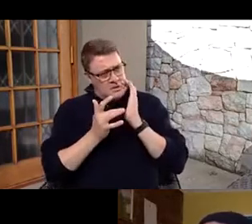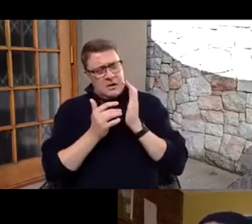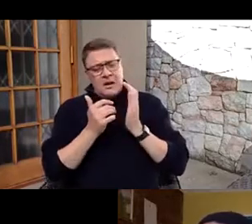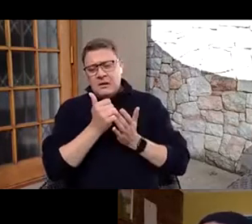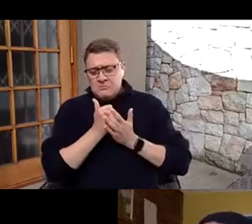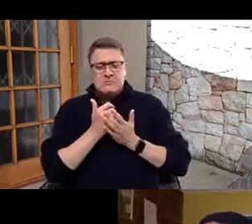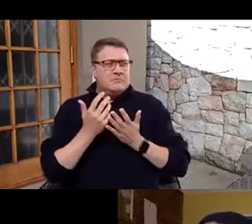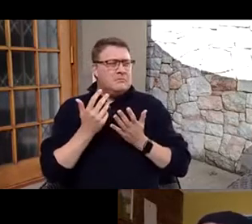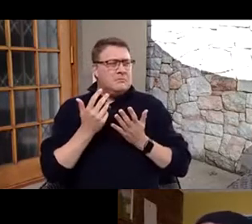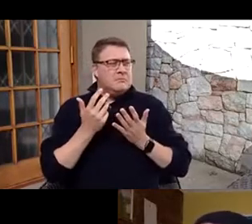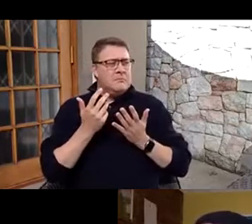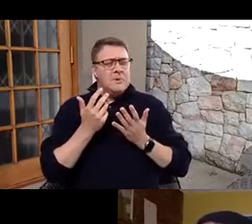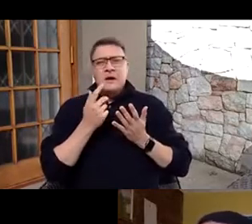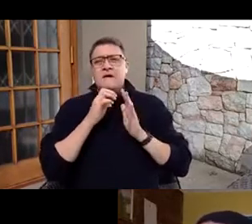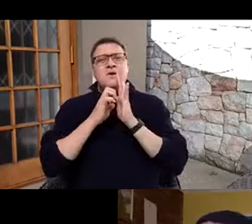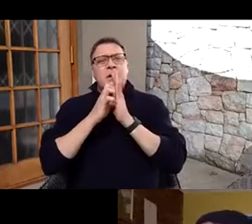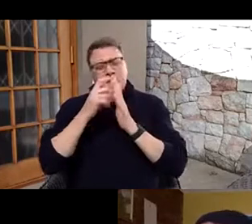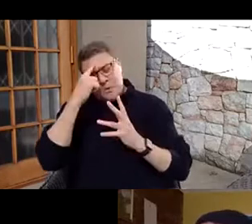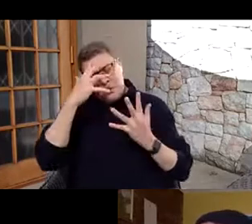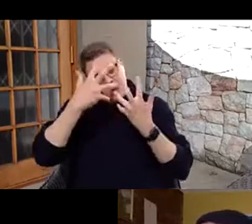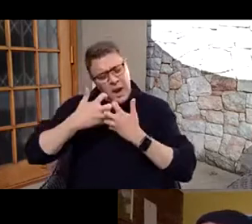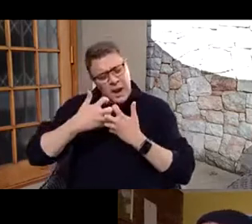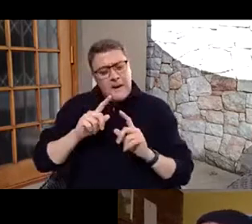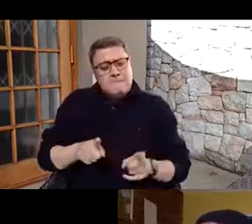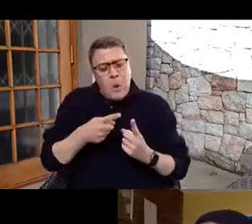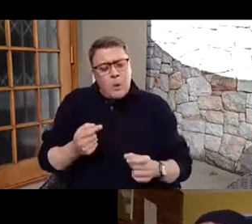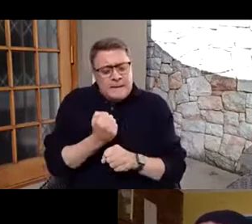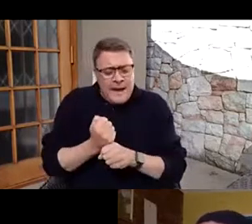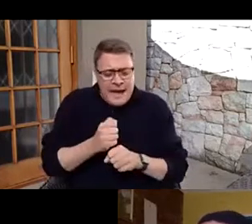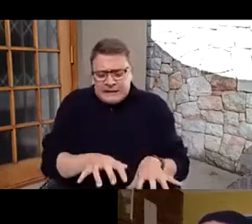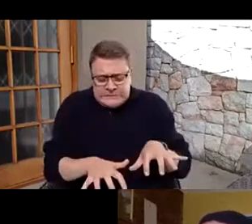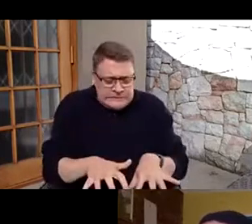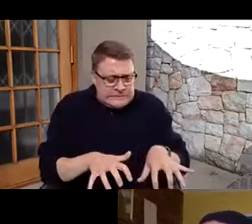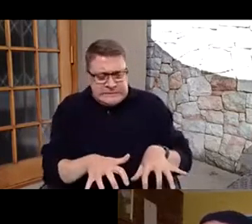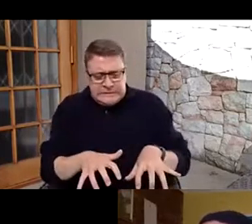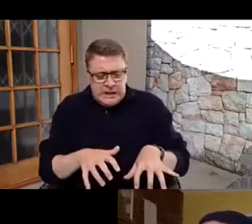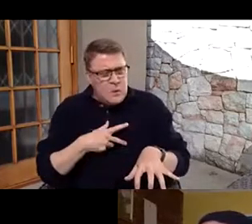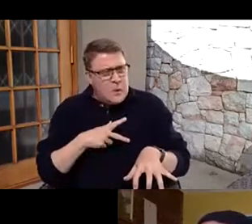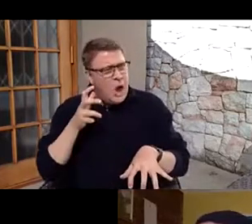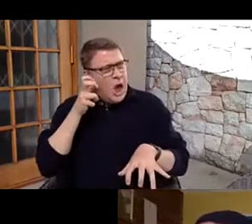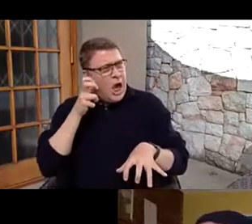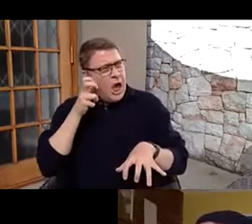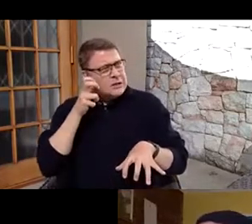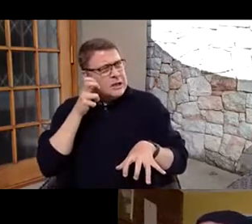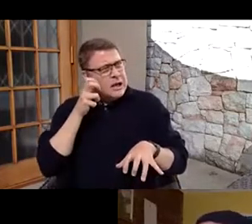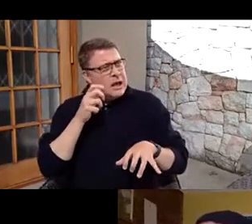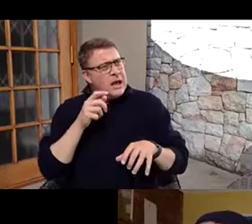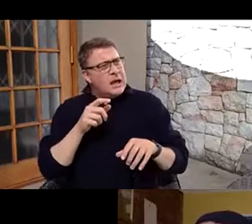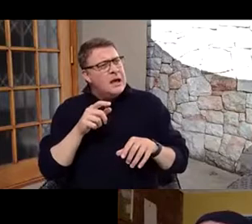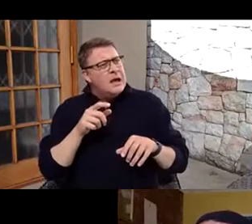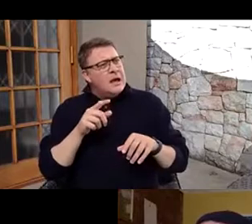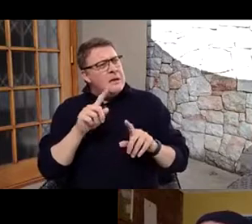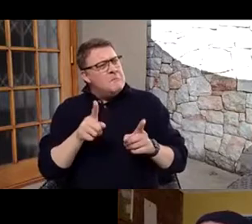for for example, like trying to figure out how to make music is where it all started. When I heard that there was a thing like music and that I could actually be a part